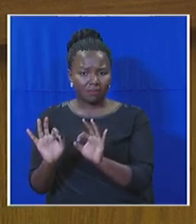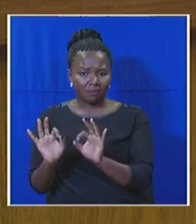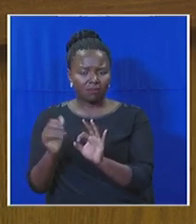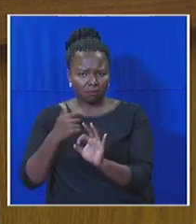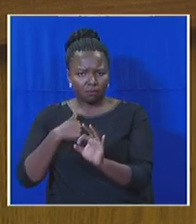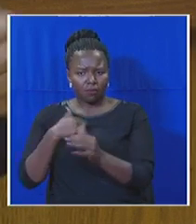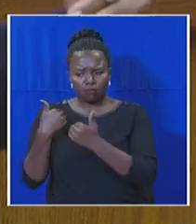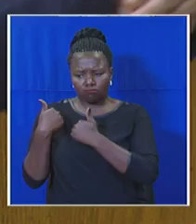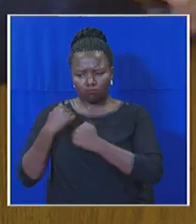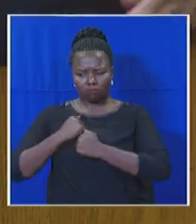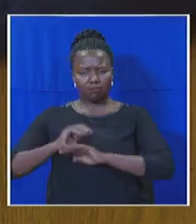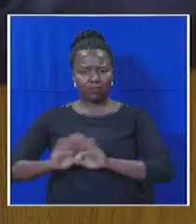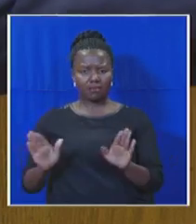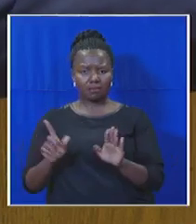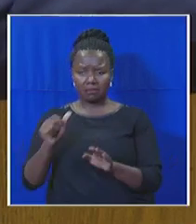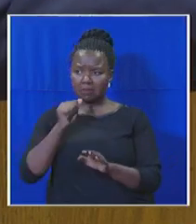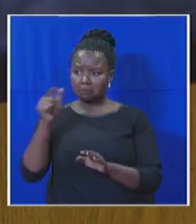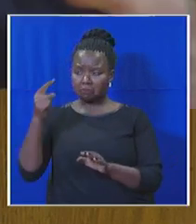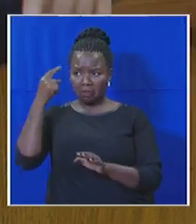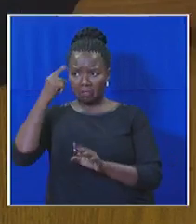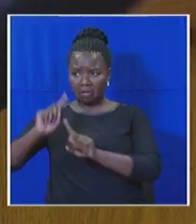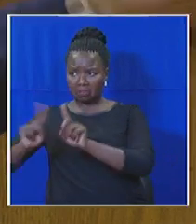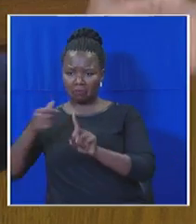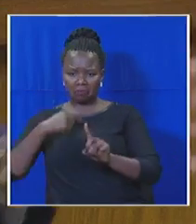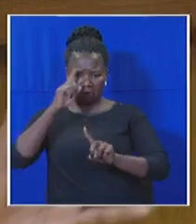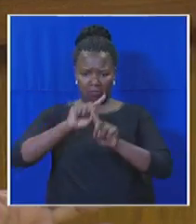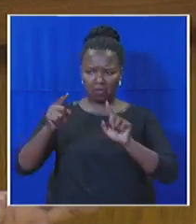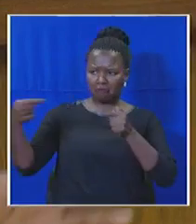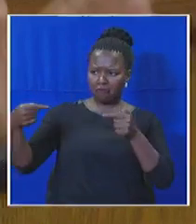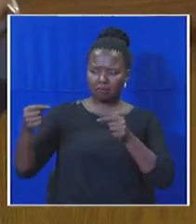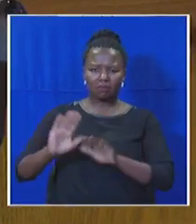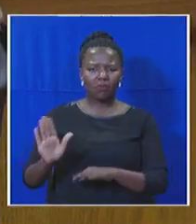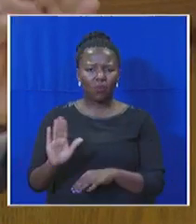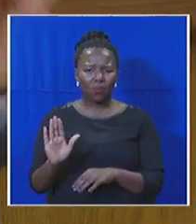job. You can't say because people think differently, then you're going to ignore them.